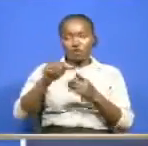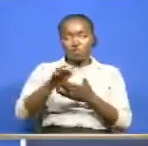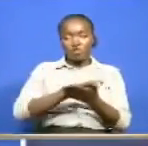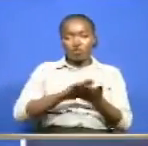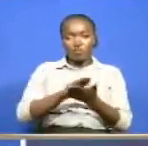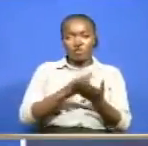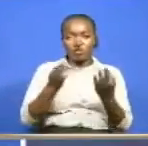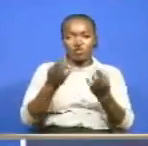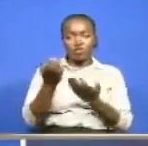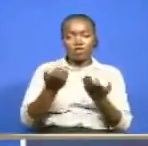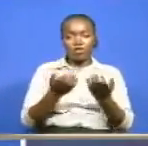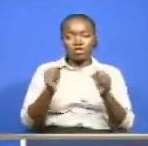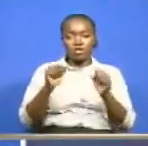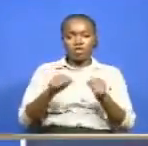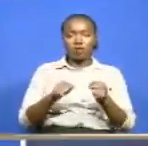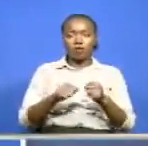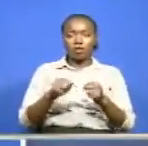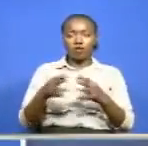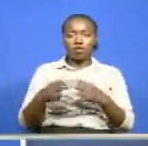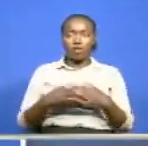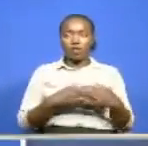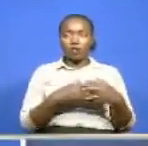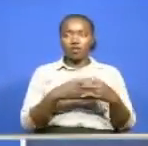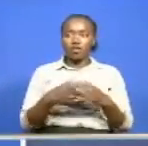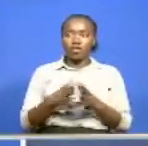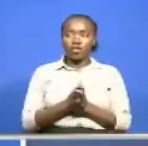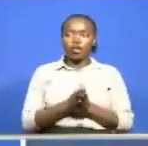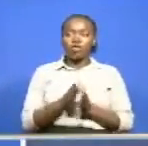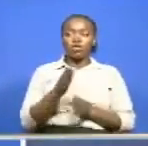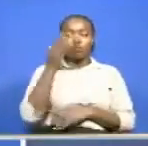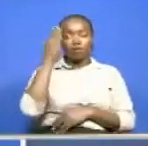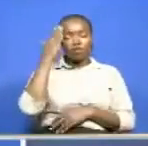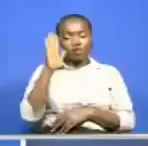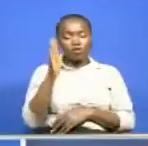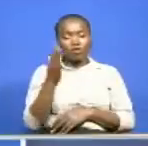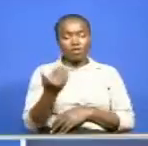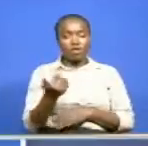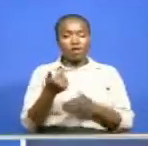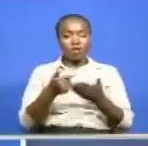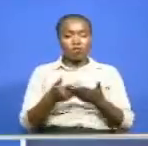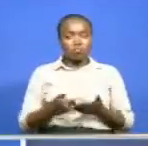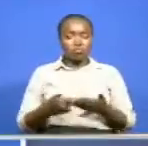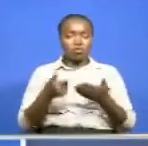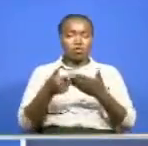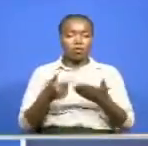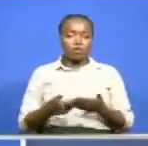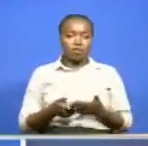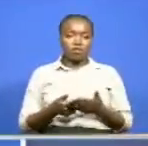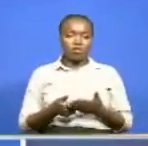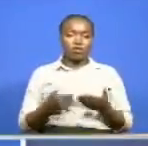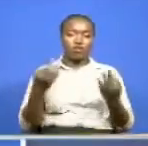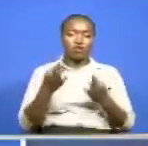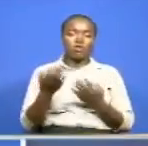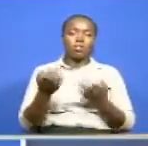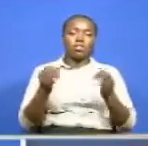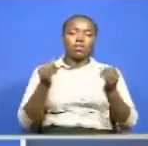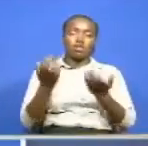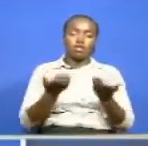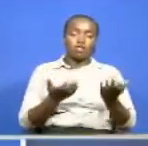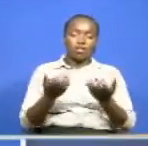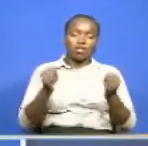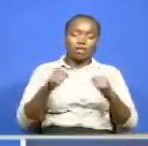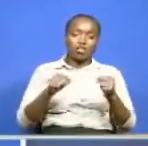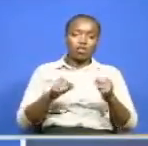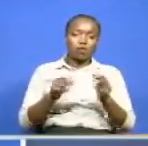free trade agreement with the United States. As you're aware, we are currently negotiating a free trade agreement with the